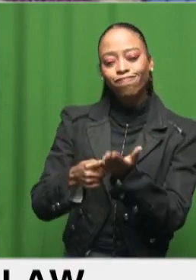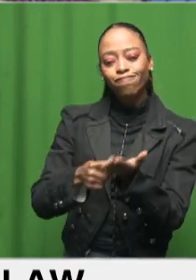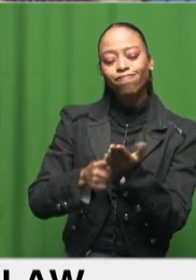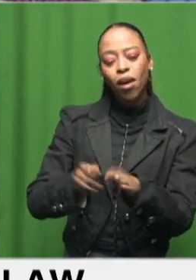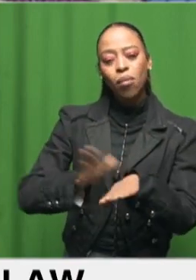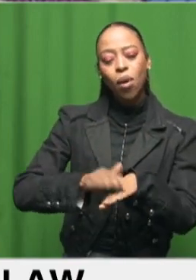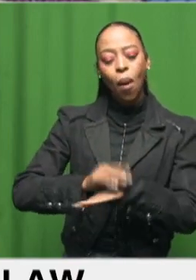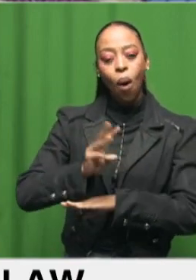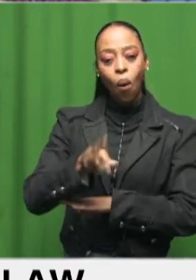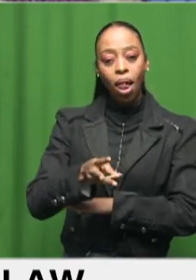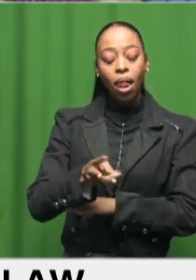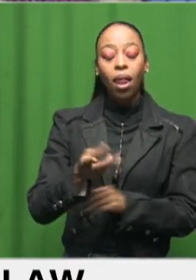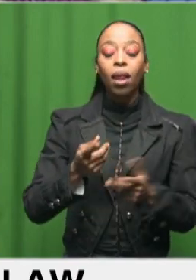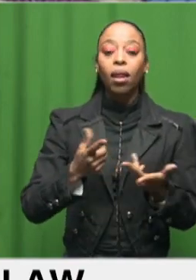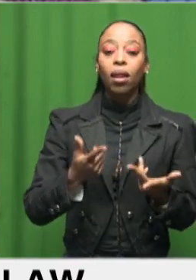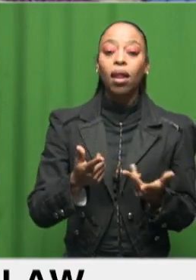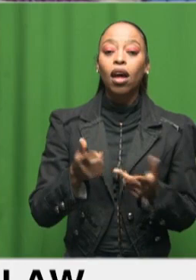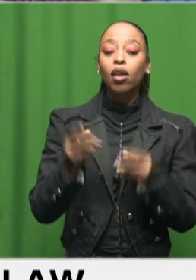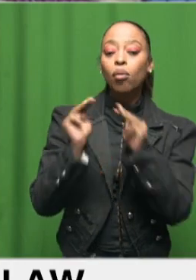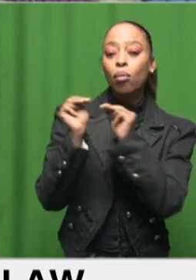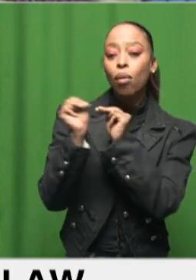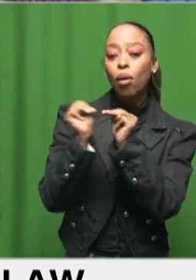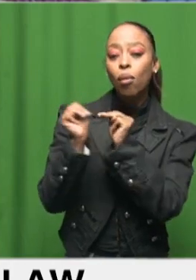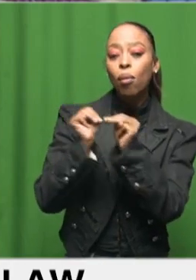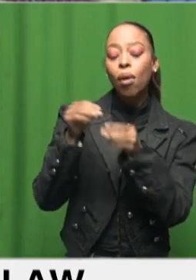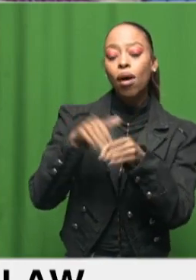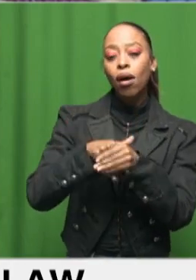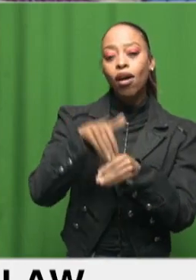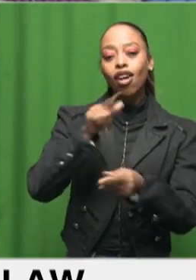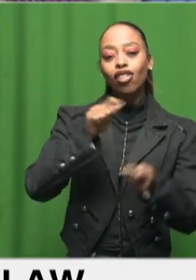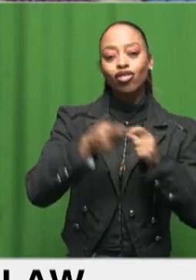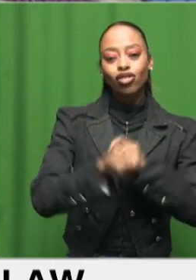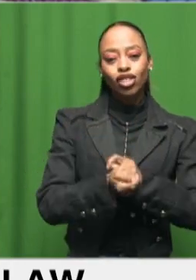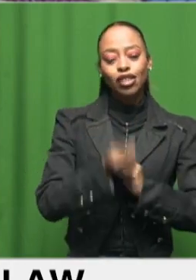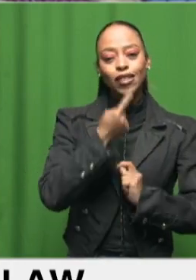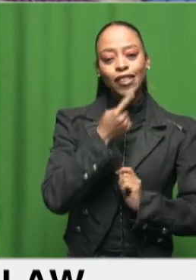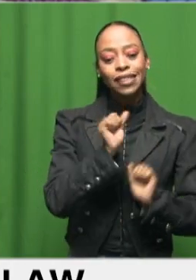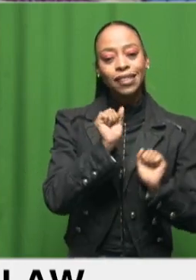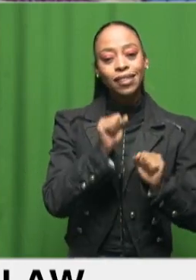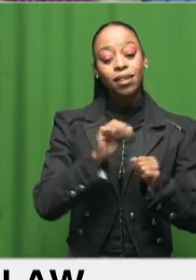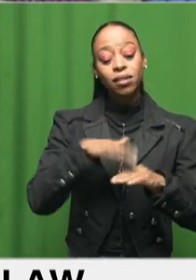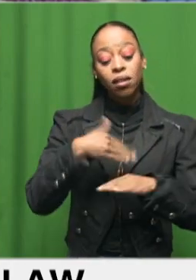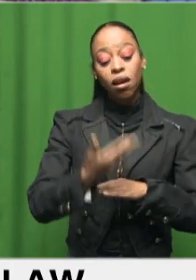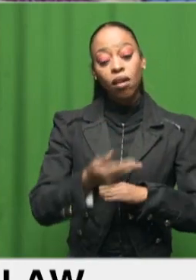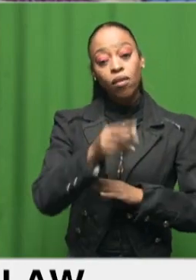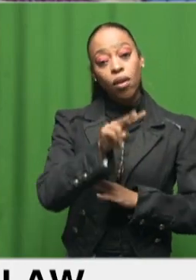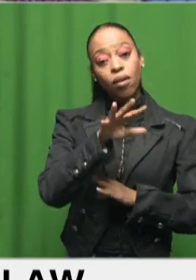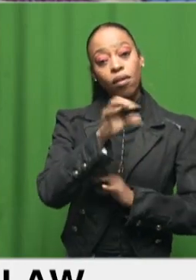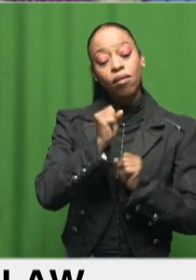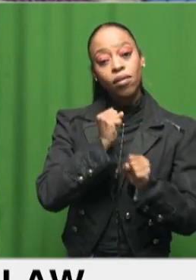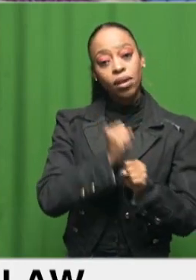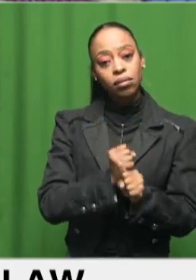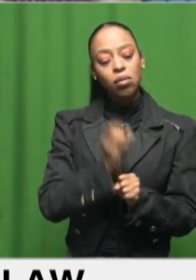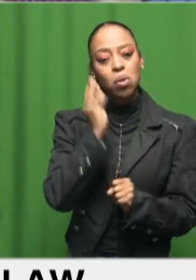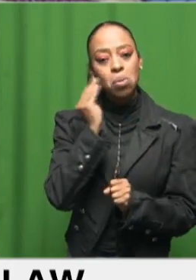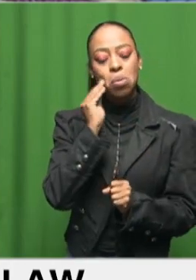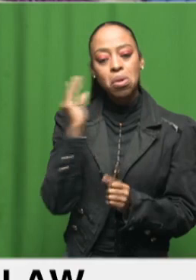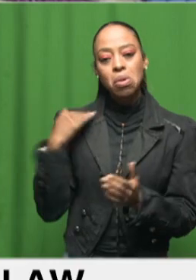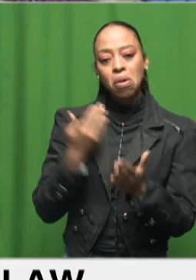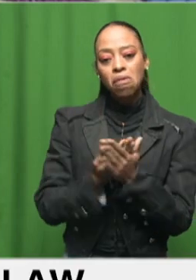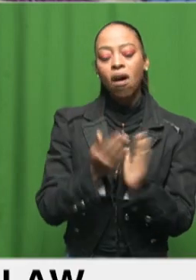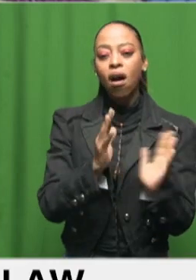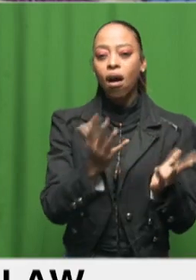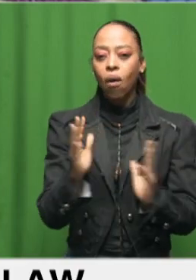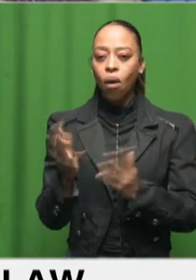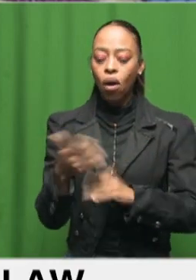And later, of course, the governance and electoral reform to say, past 25 years, what has been the experience of implementing